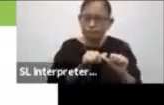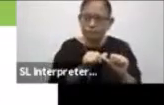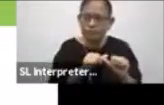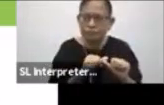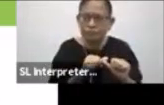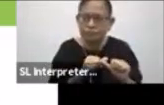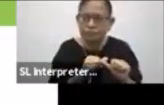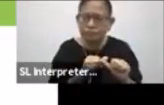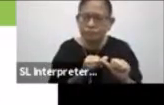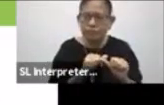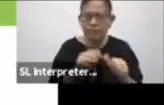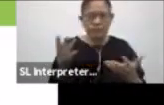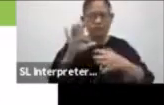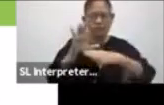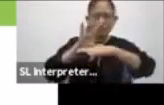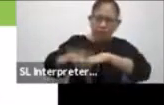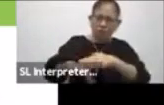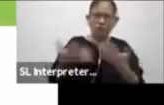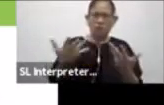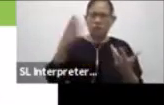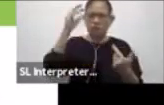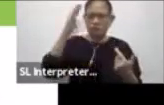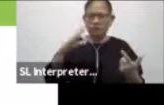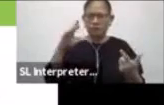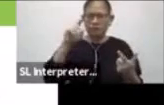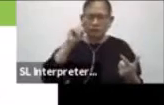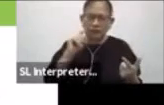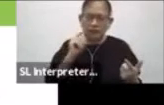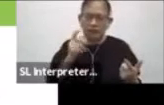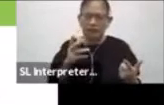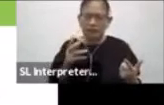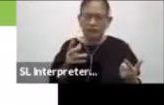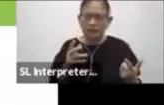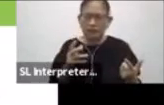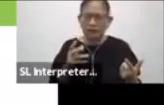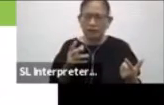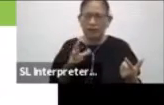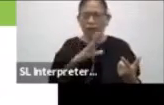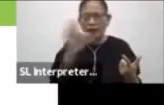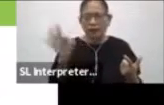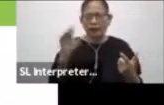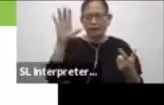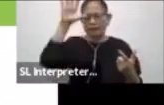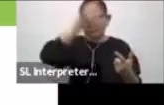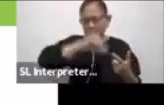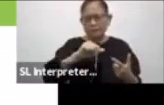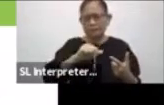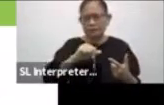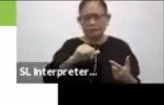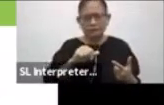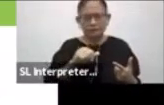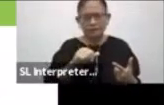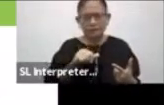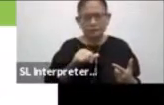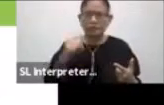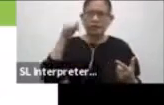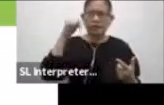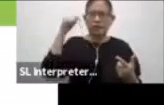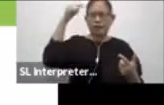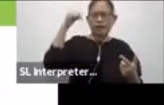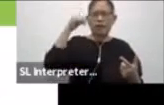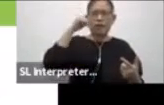whether you force women for sex. So it is quite presumed that whether women are really ready for sex or